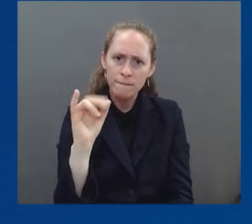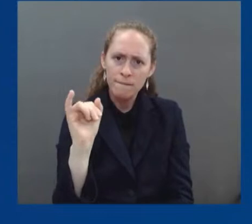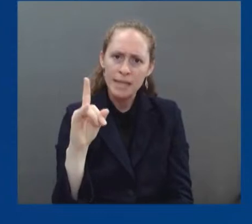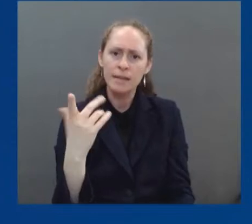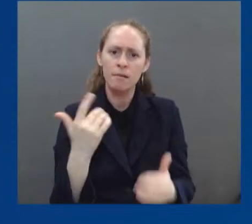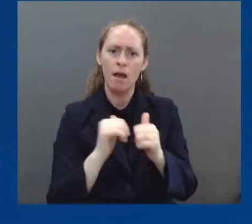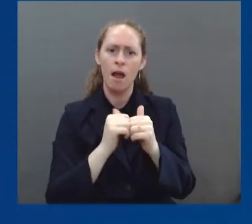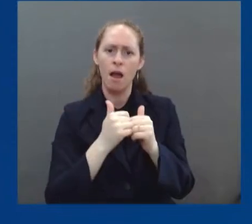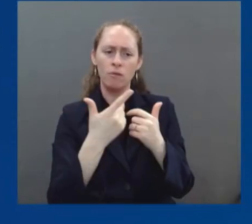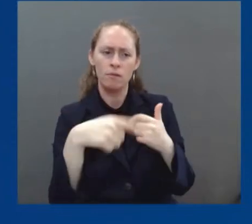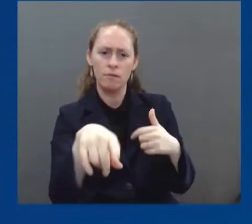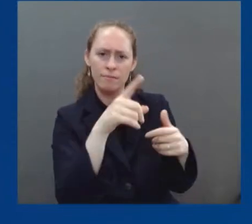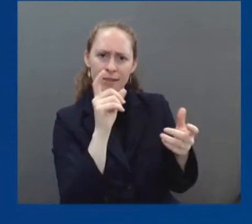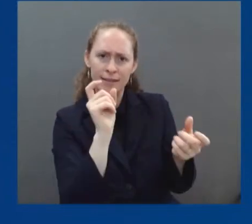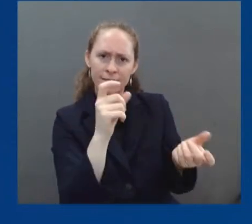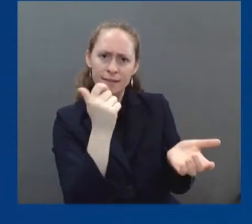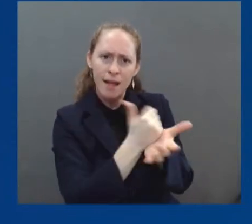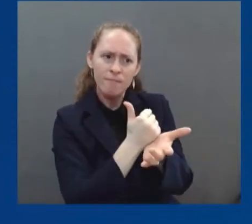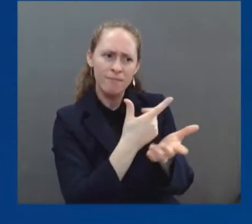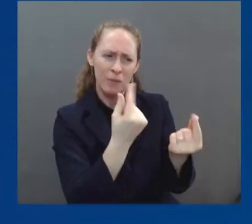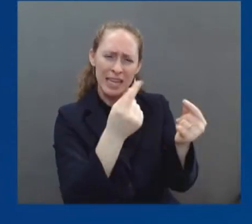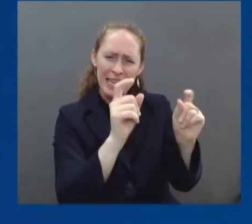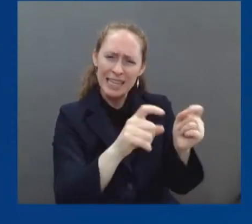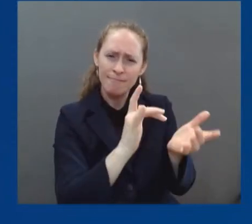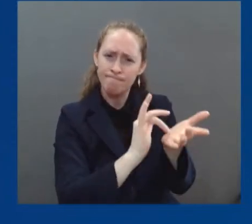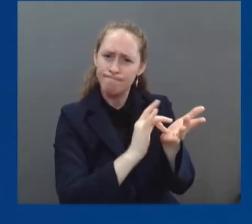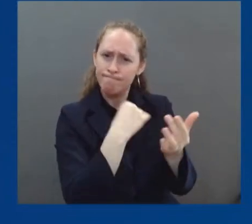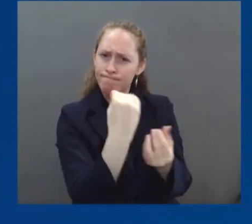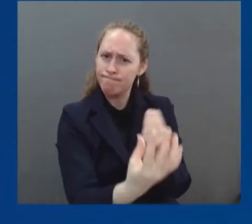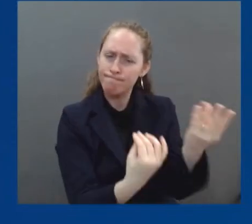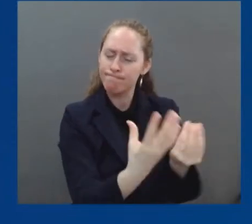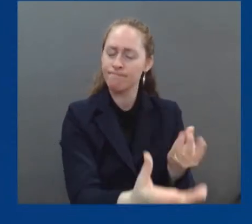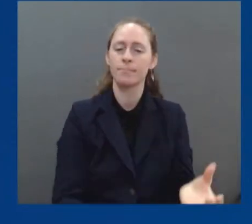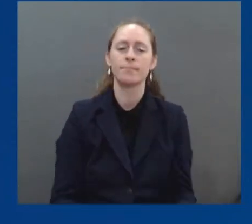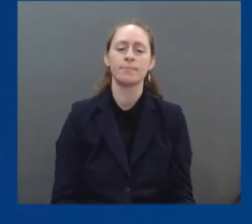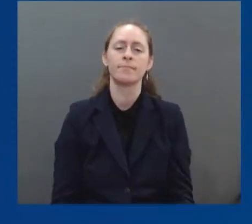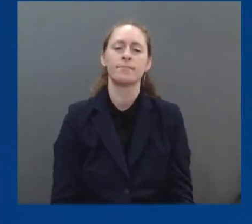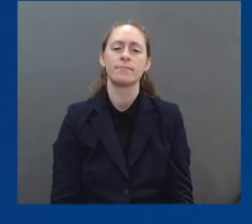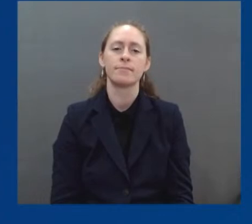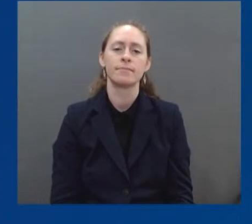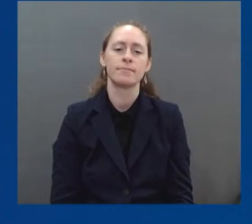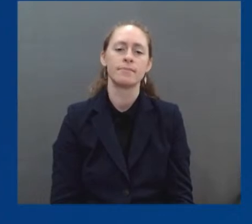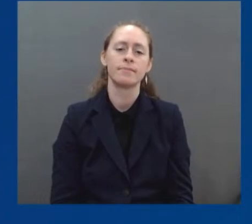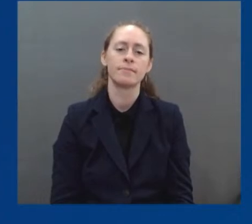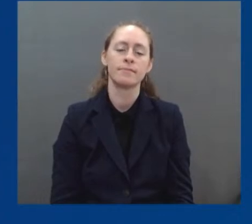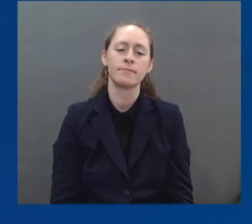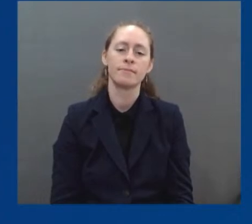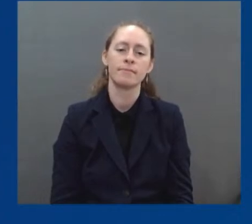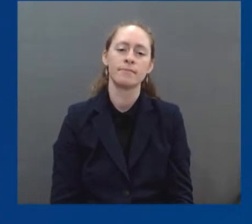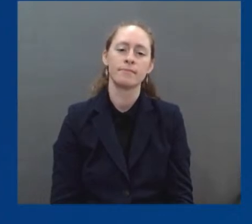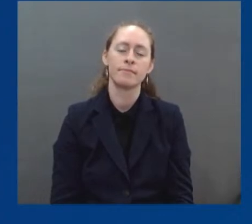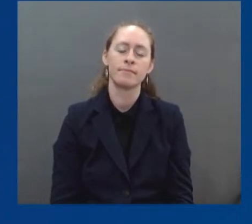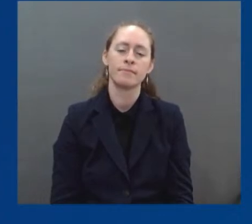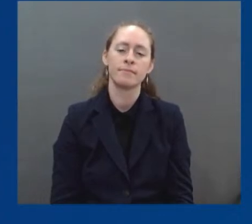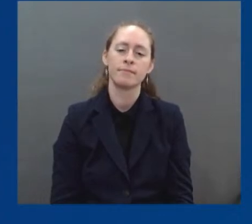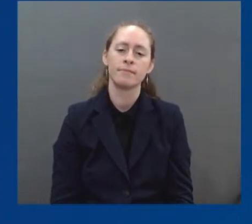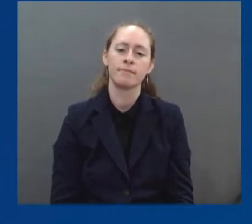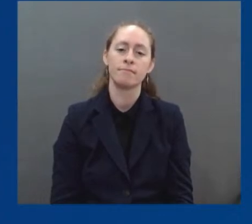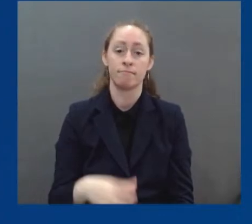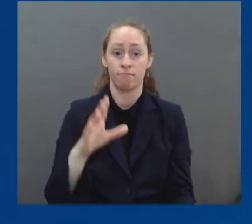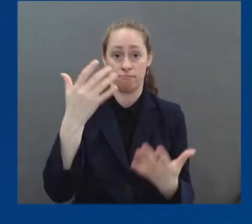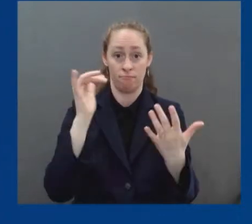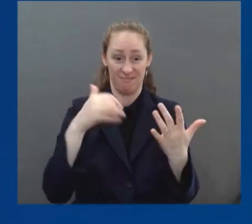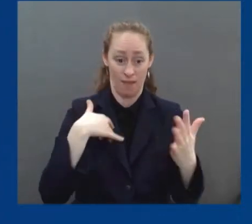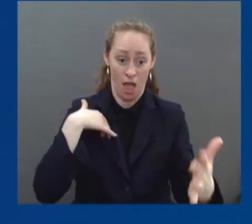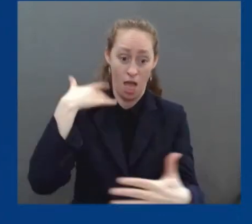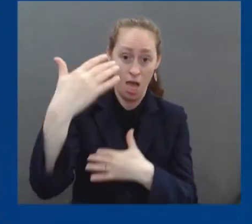how to prevent, detect, and treat long COVID. And this coordinated effort will help ensure our research is being directed toward the people who need care